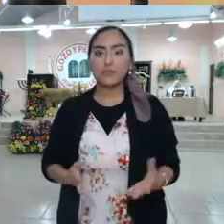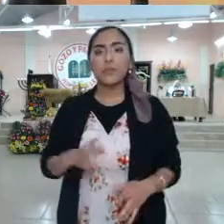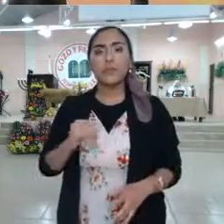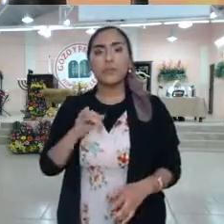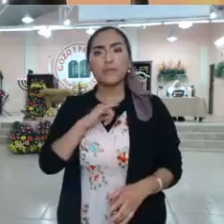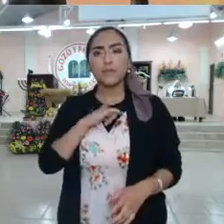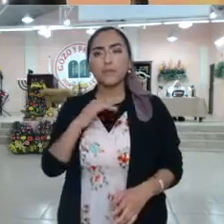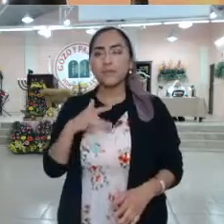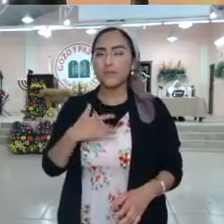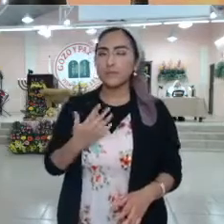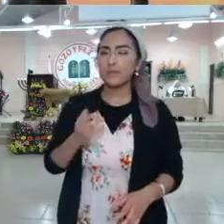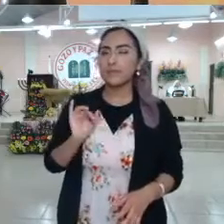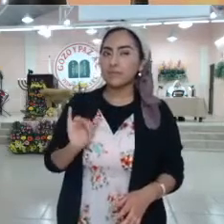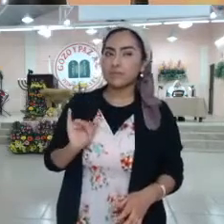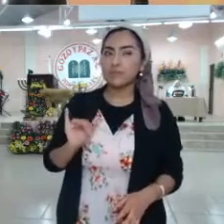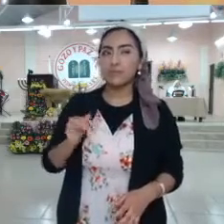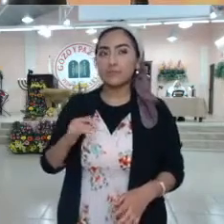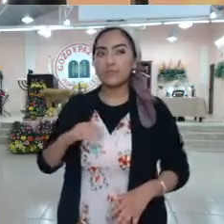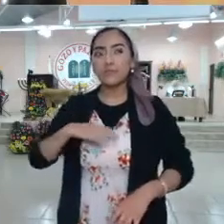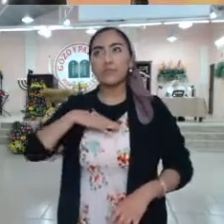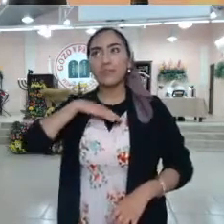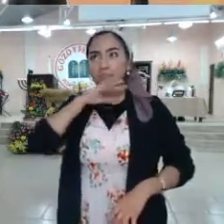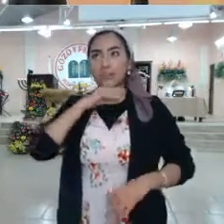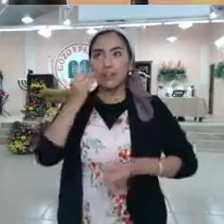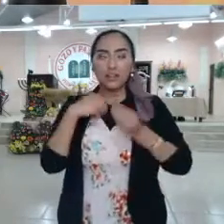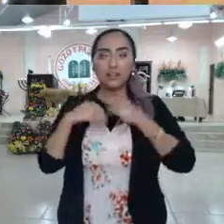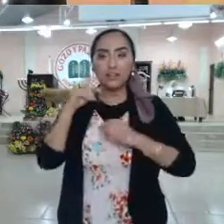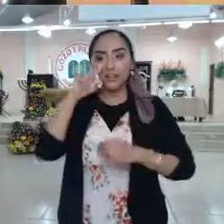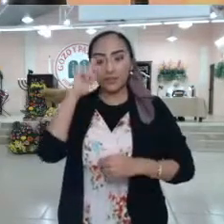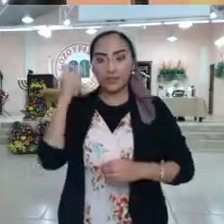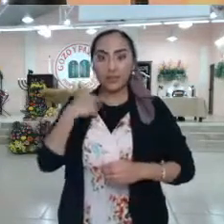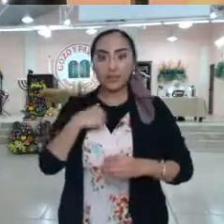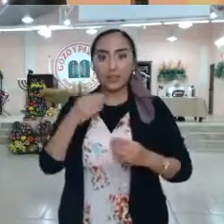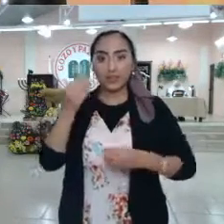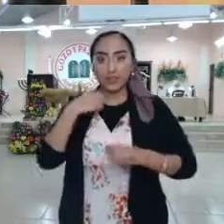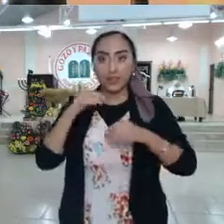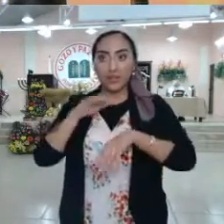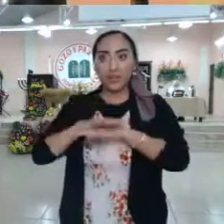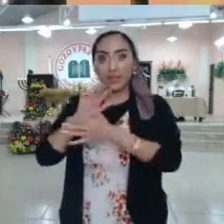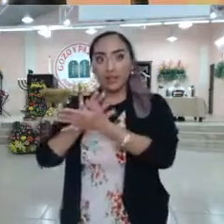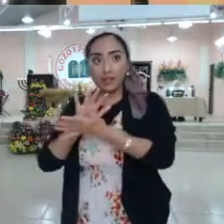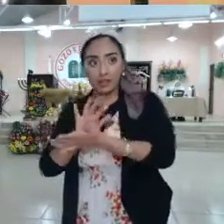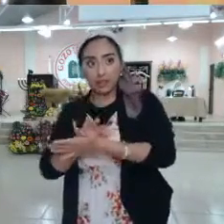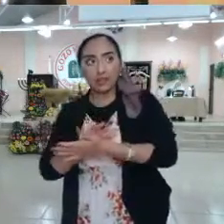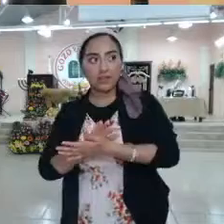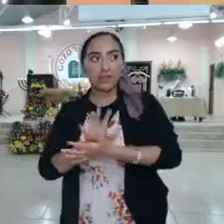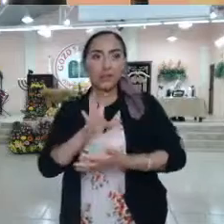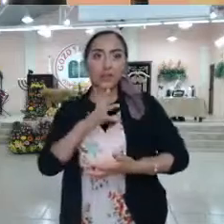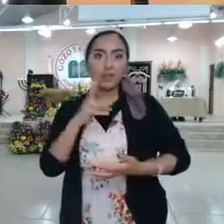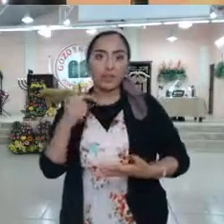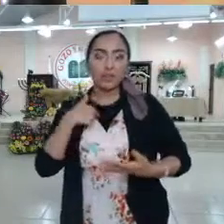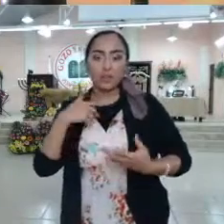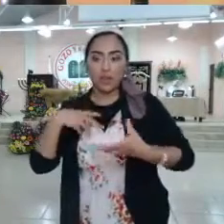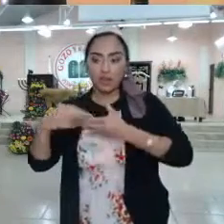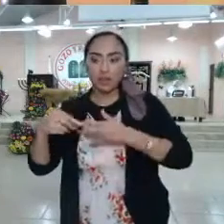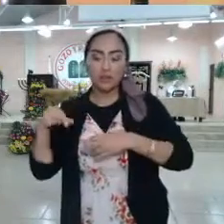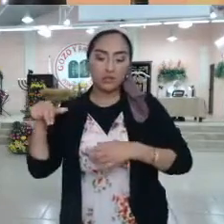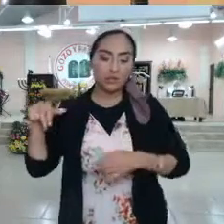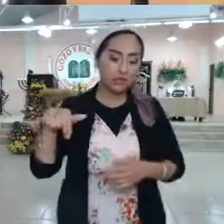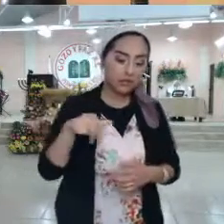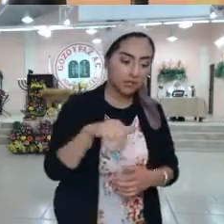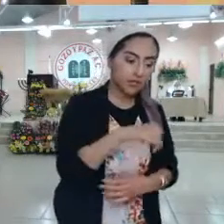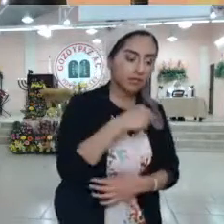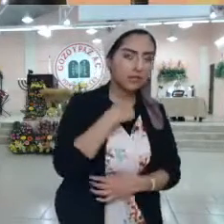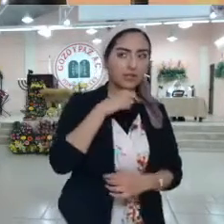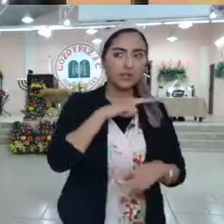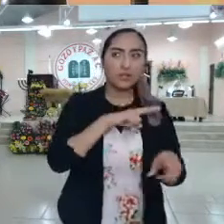here. I thanked them. And because I was full with the food, we ate in the school. Look, and I was